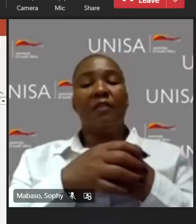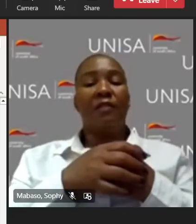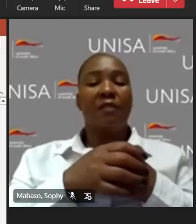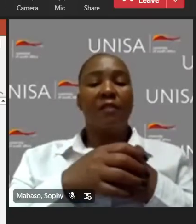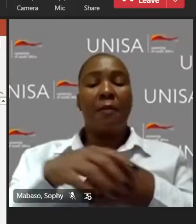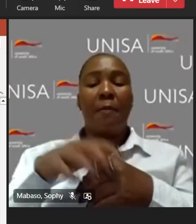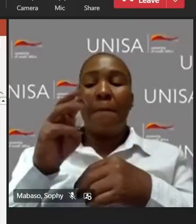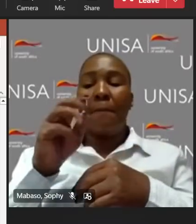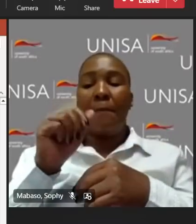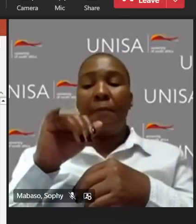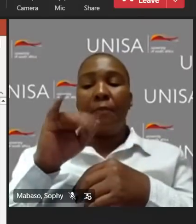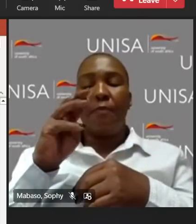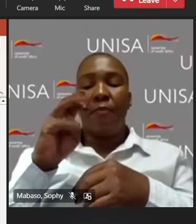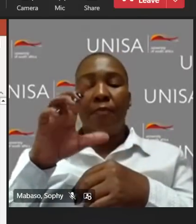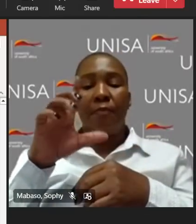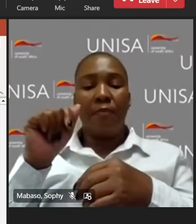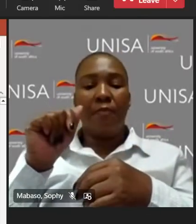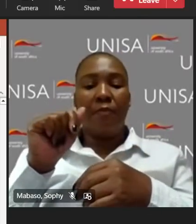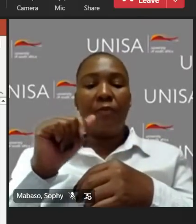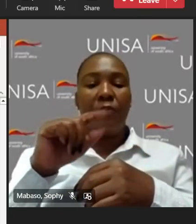Nukumaimela, and Han.